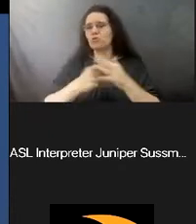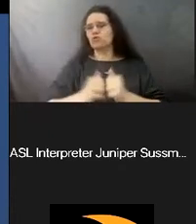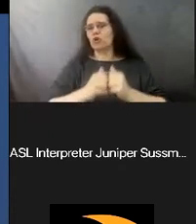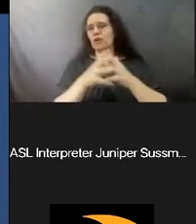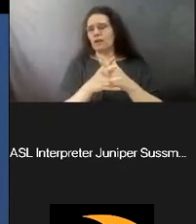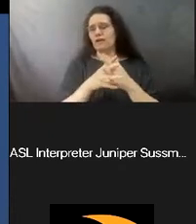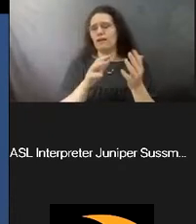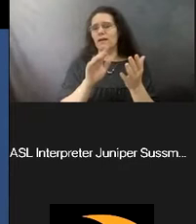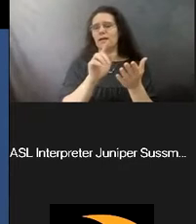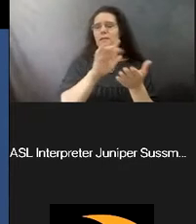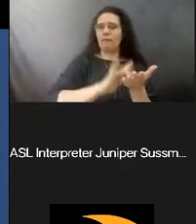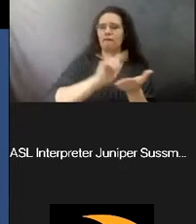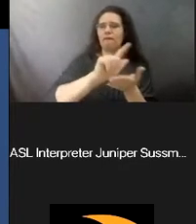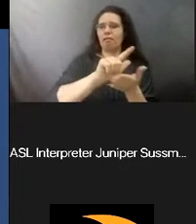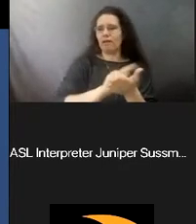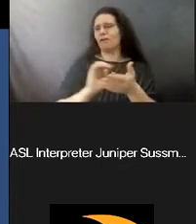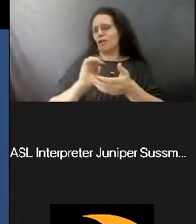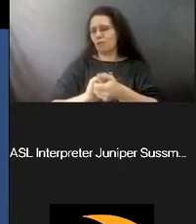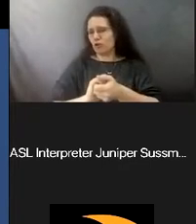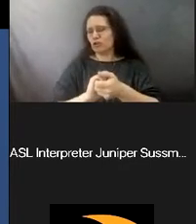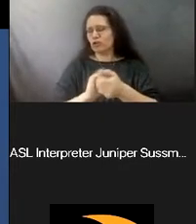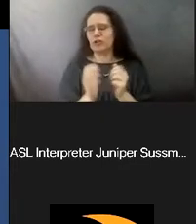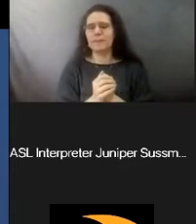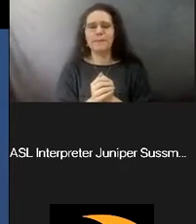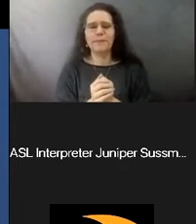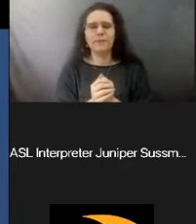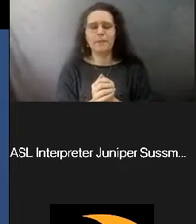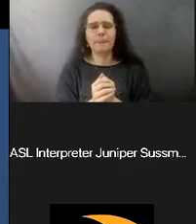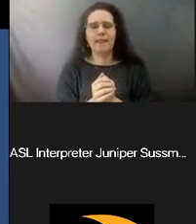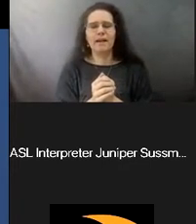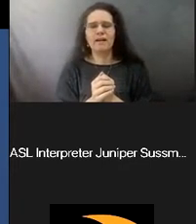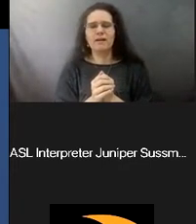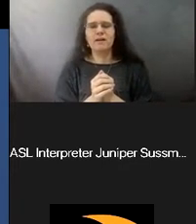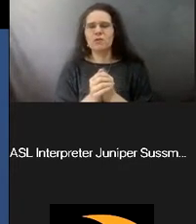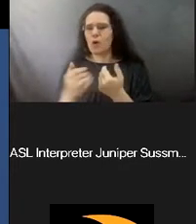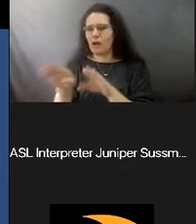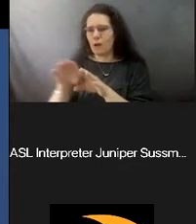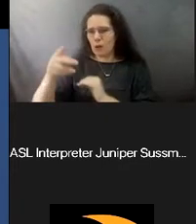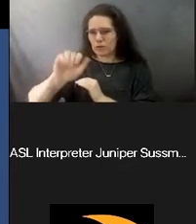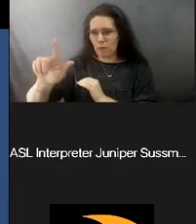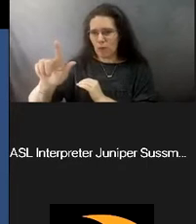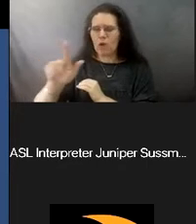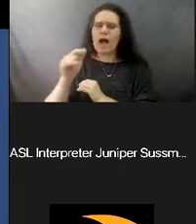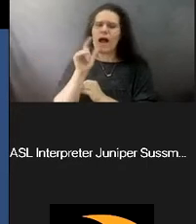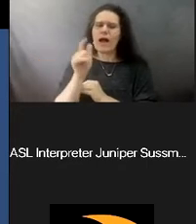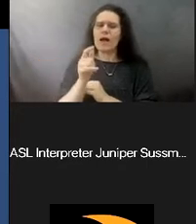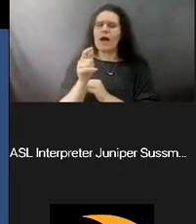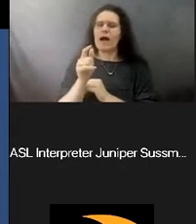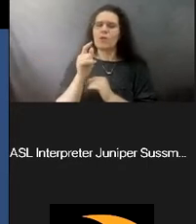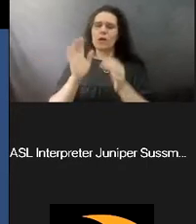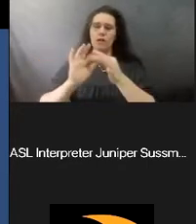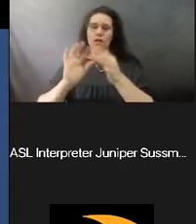close out the poll. Before I pass it on to Katie Hathaway, I just want to make sure everyone knows that we are running this webinar using the